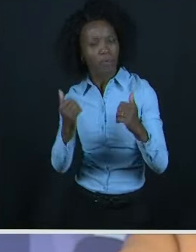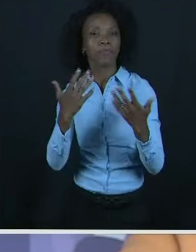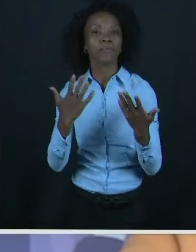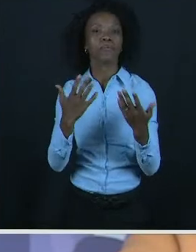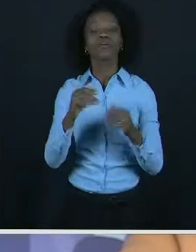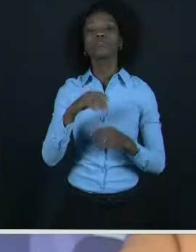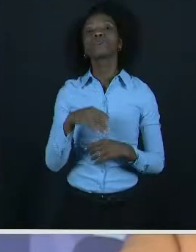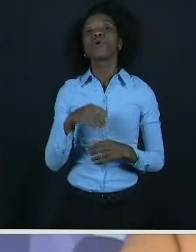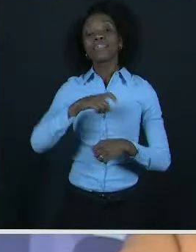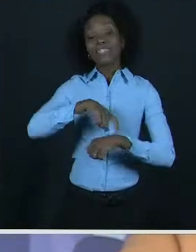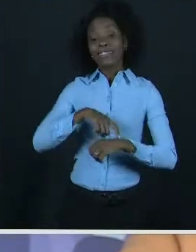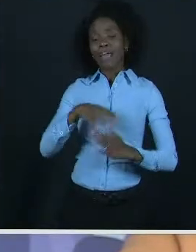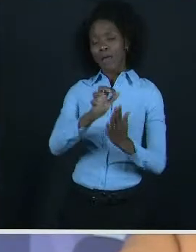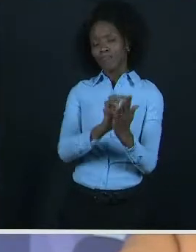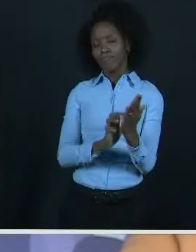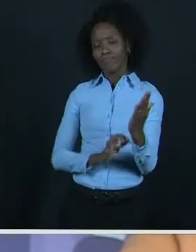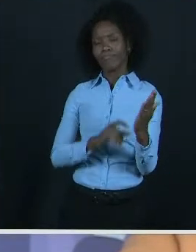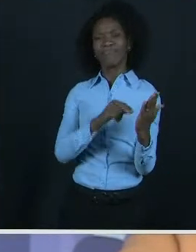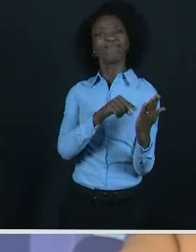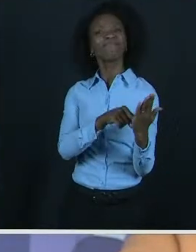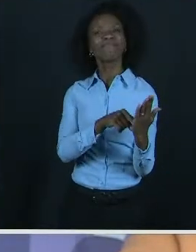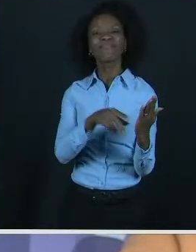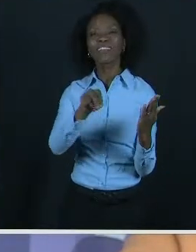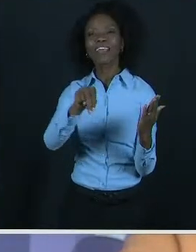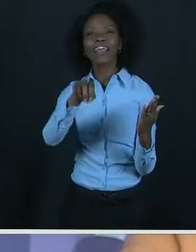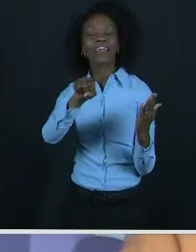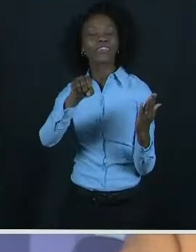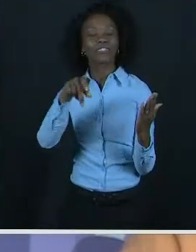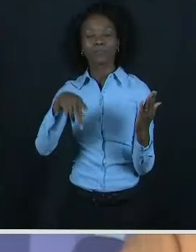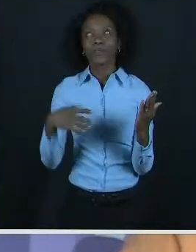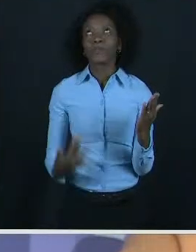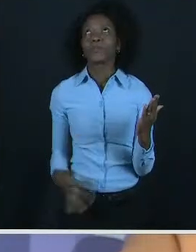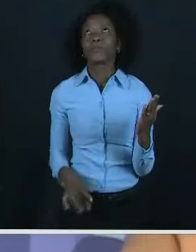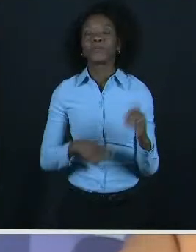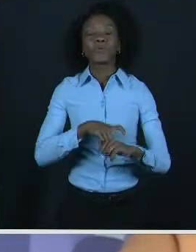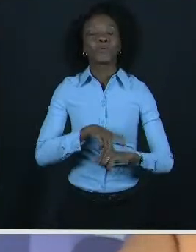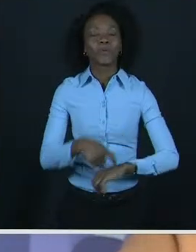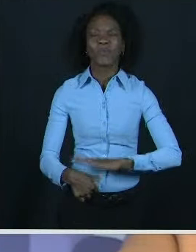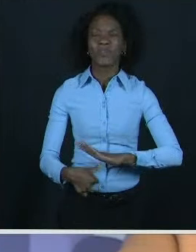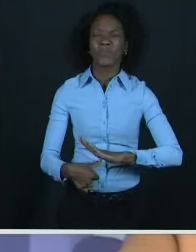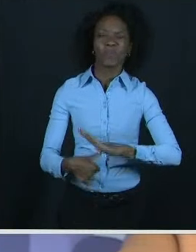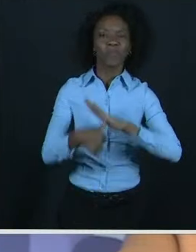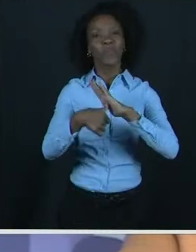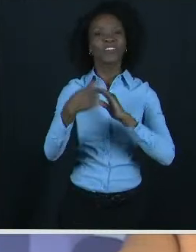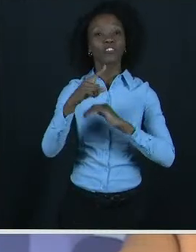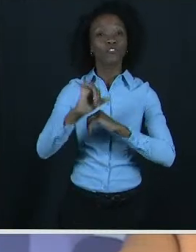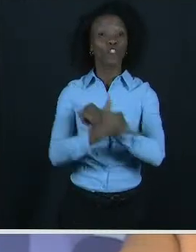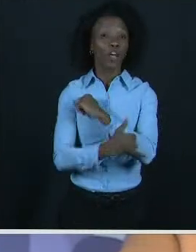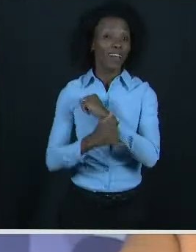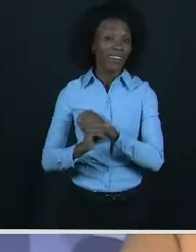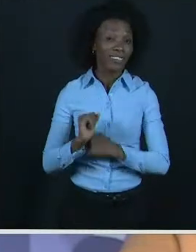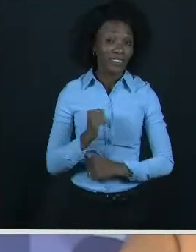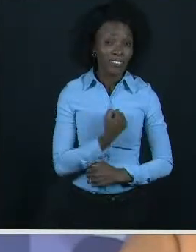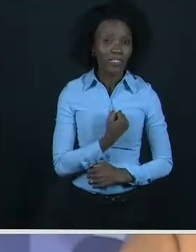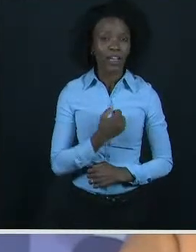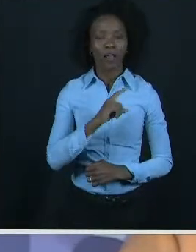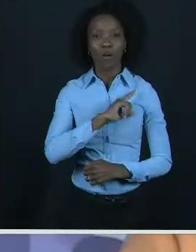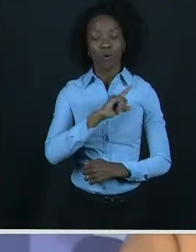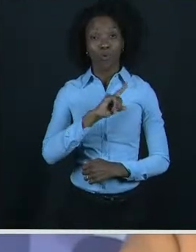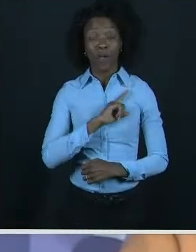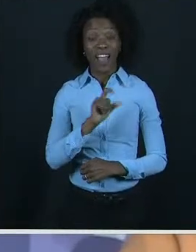Strategic Plan was a defining moment for our country when we were engulfed by